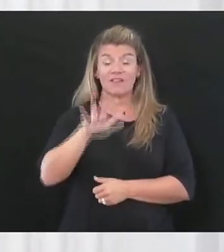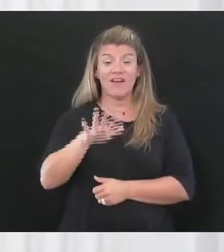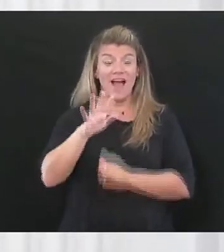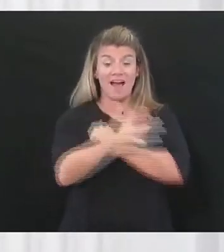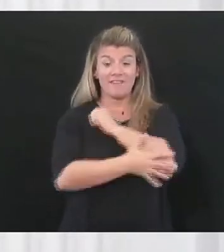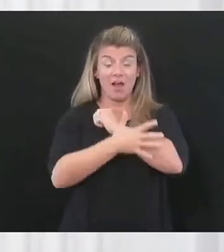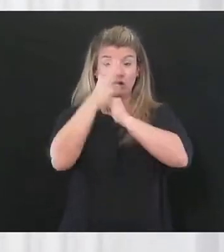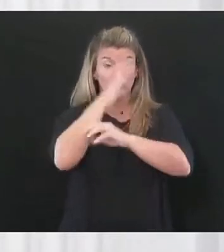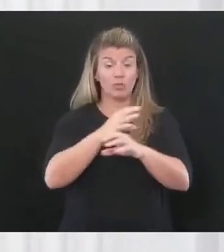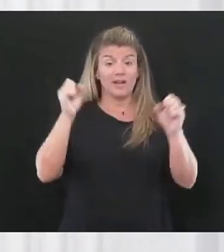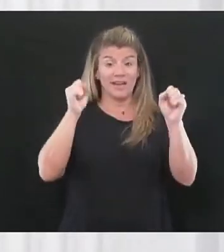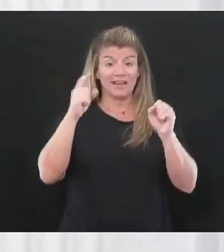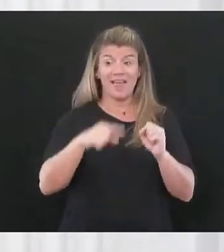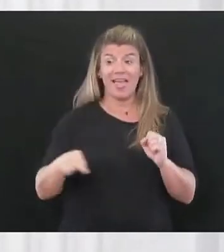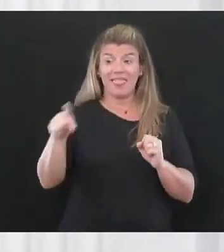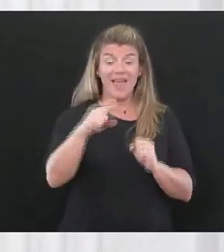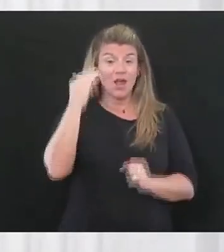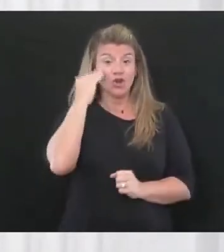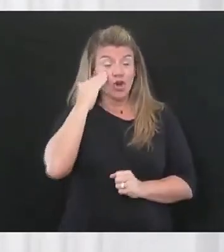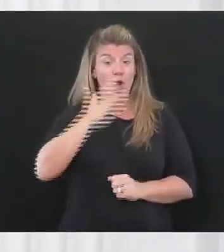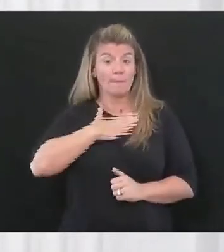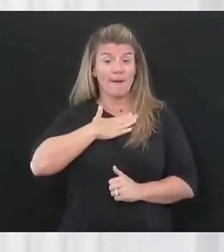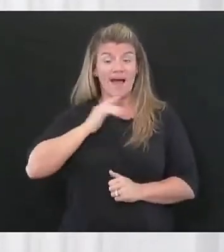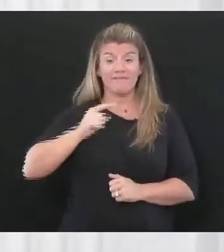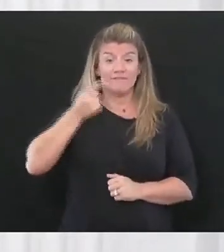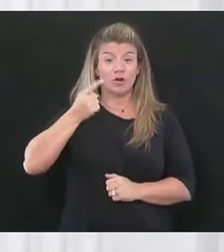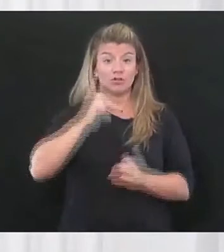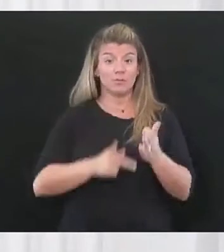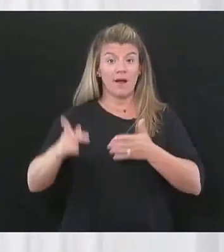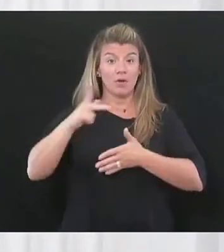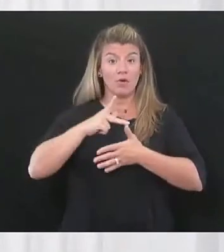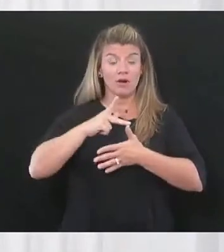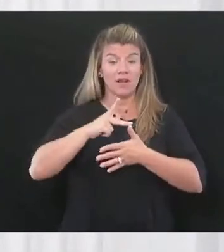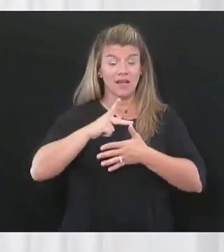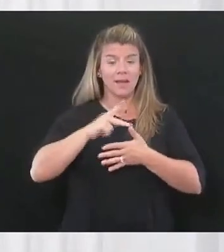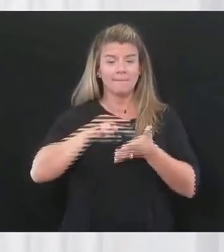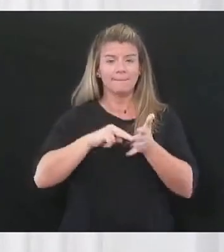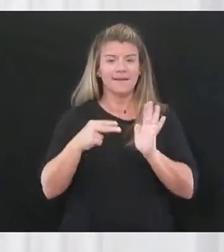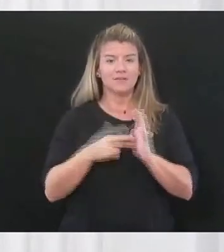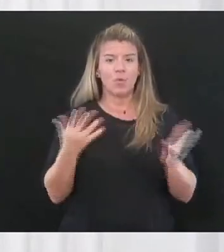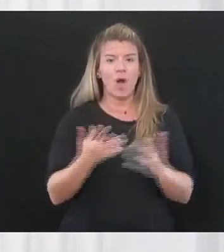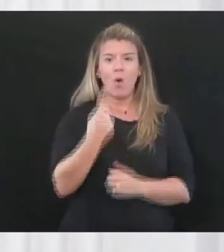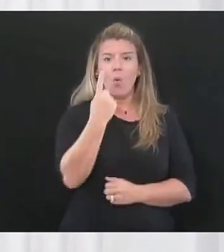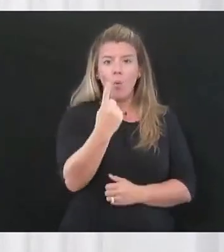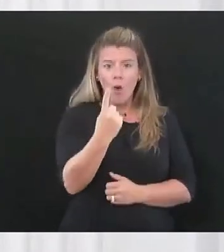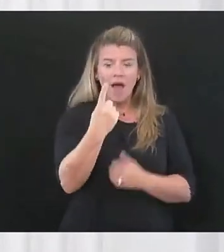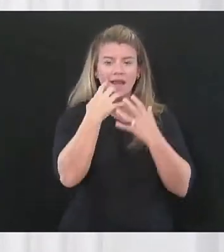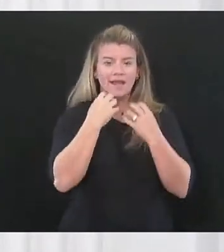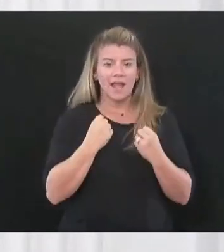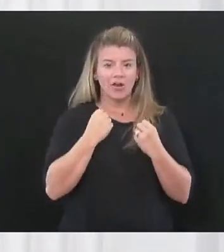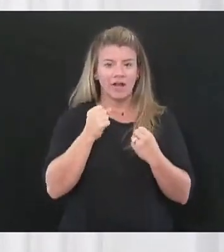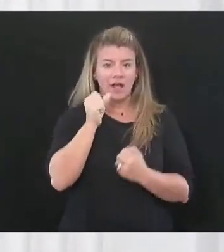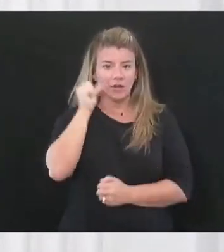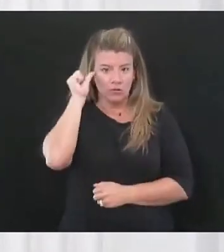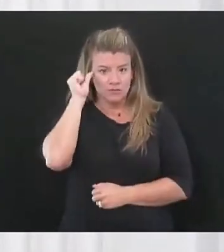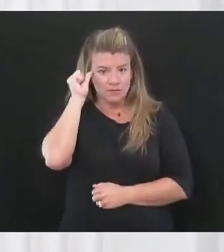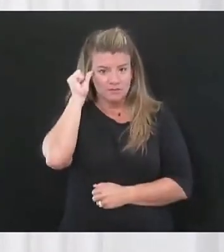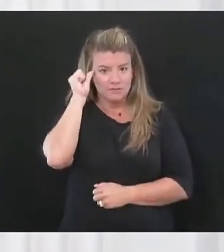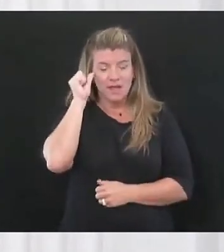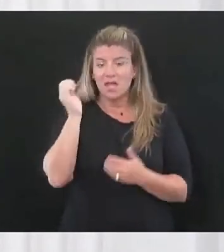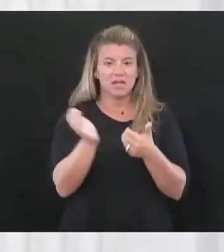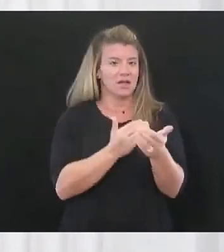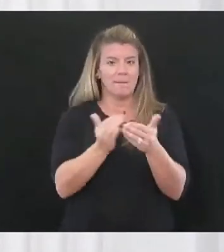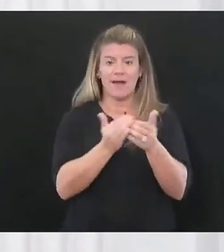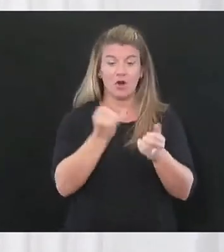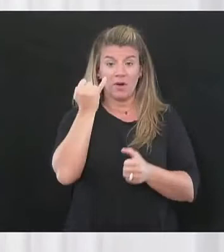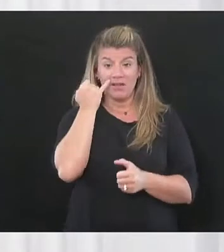that the #1 priority entering school will be one caring adult. No matter what the mode is, whether it be virtual,